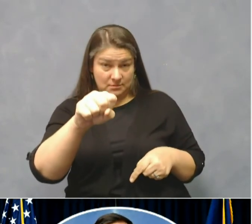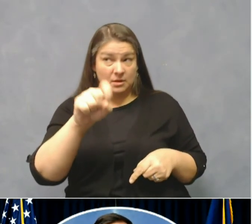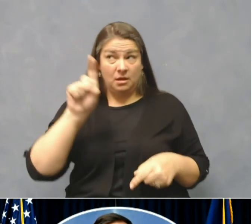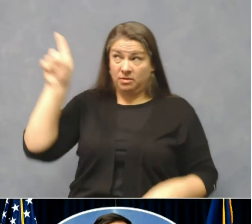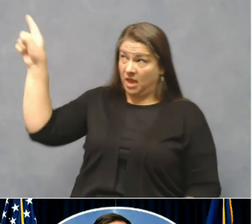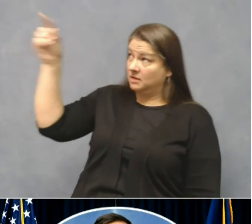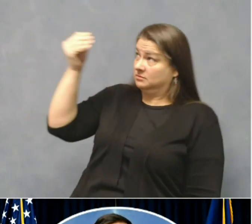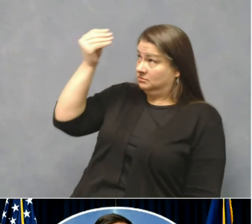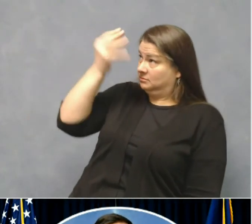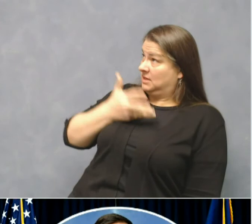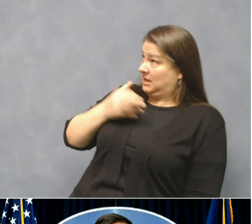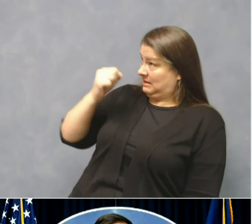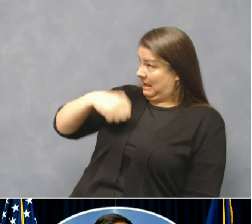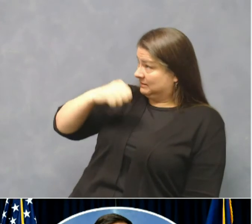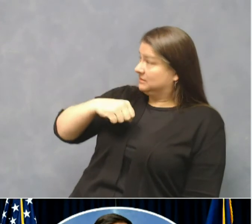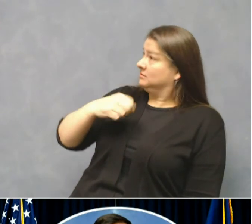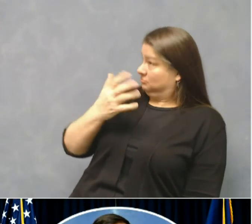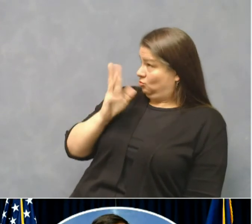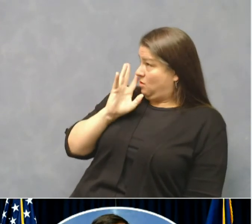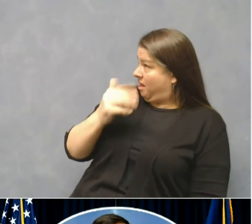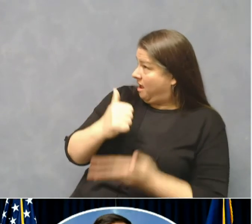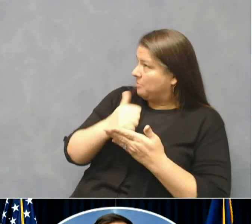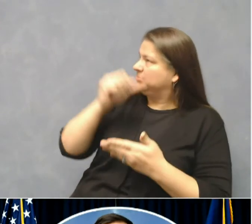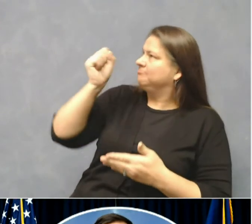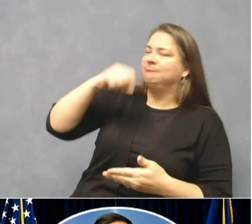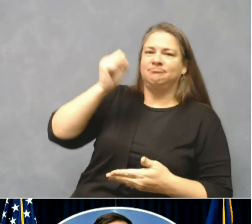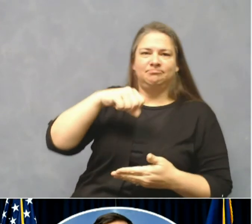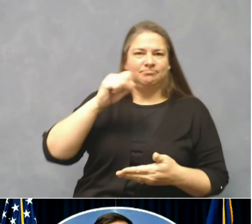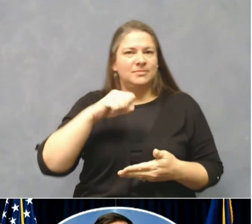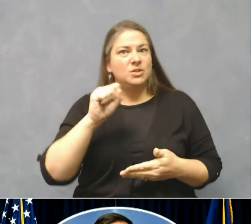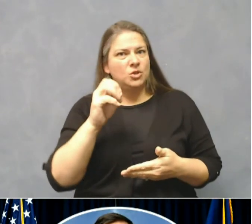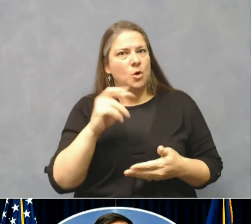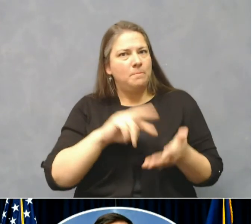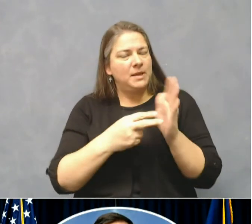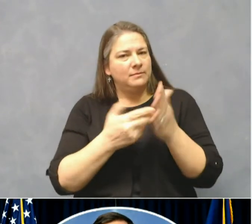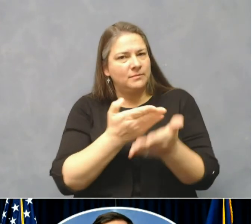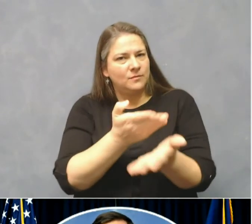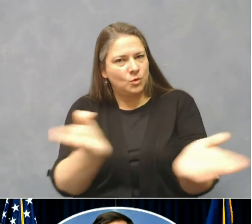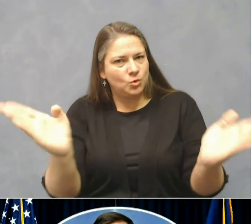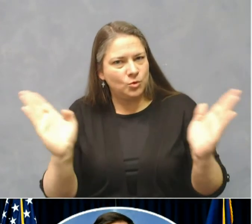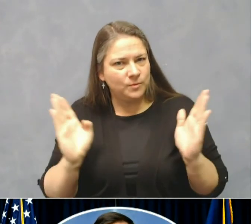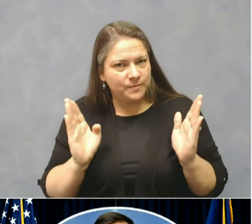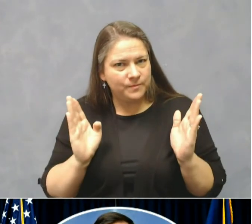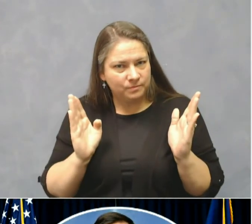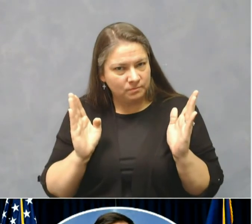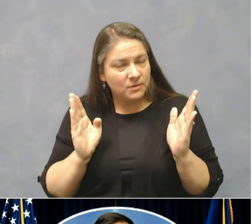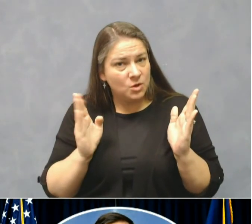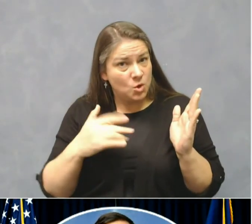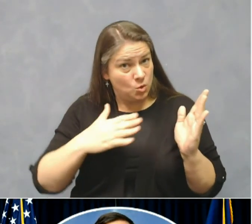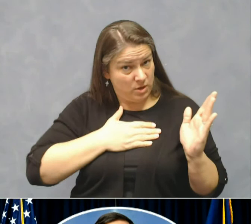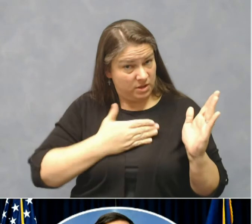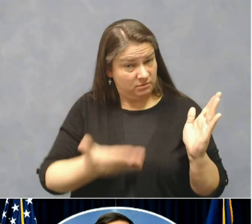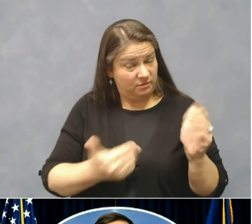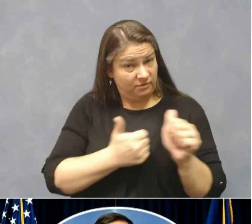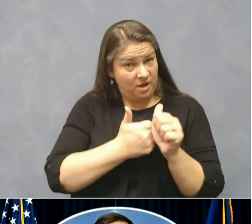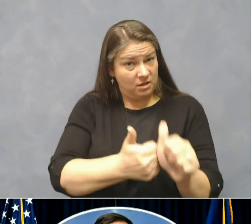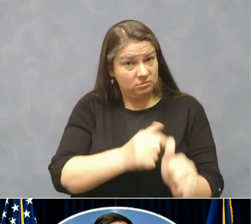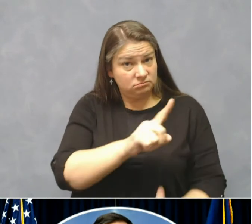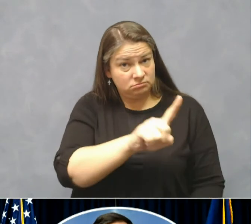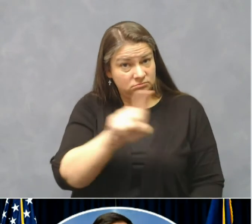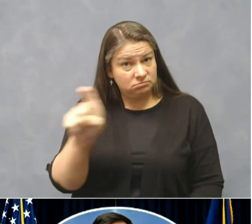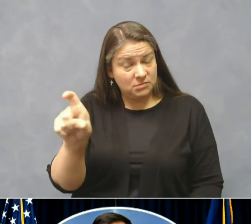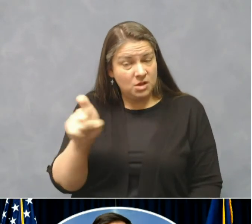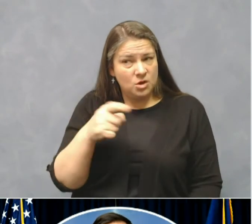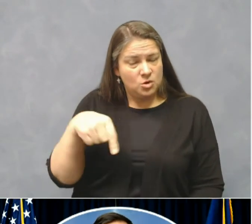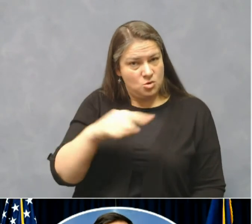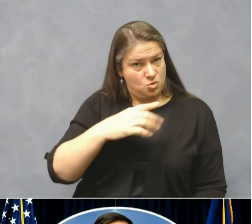surge. It's in our hands. And whether we do it is going to be about whether we're willing to continue